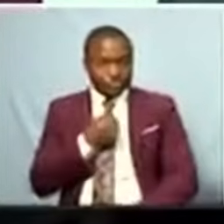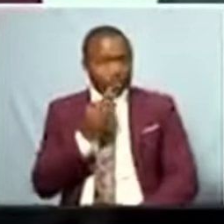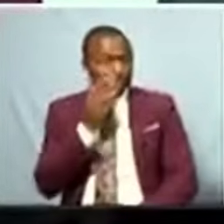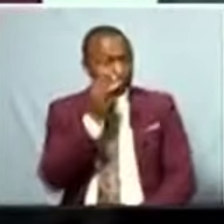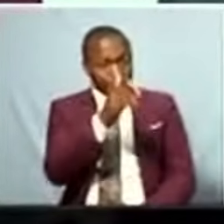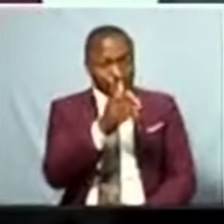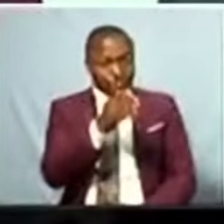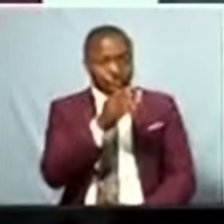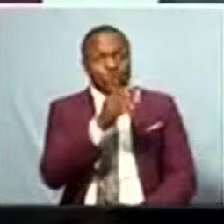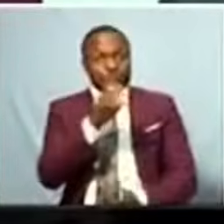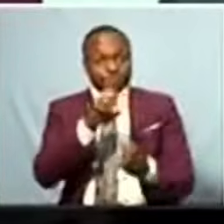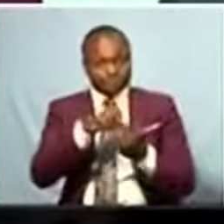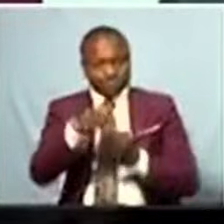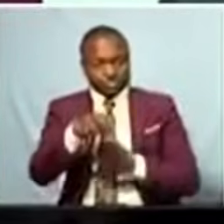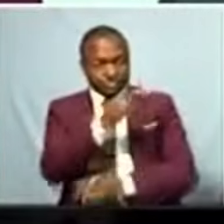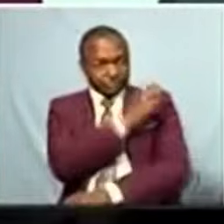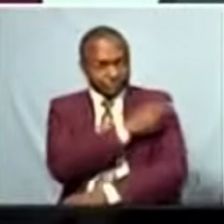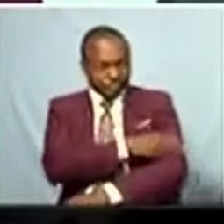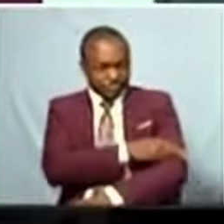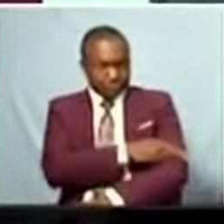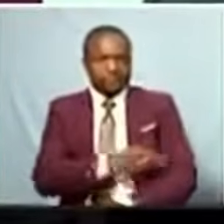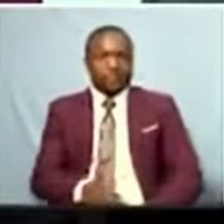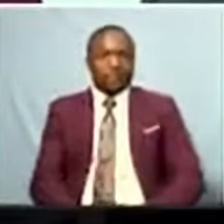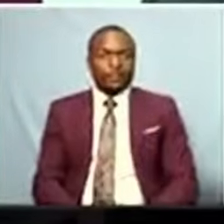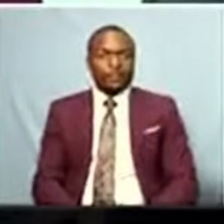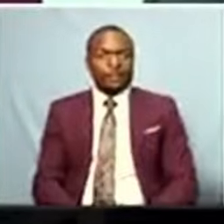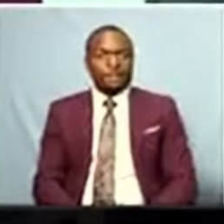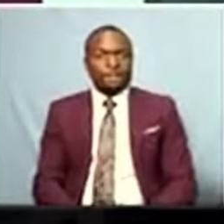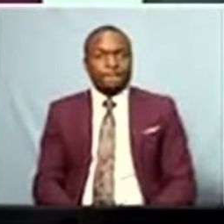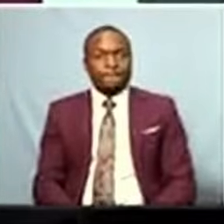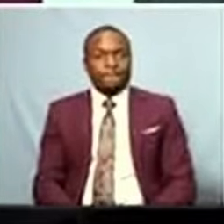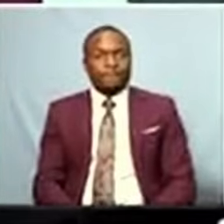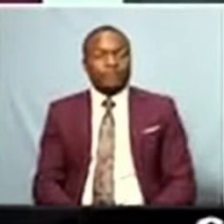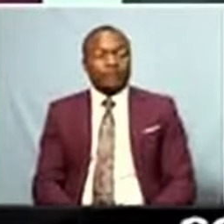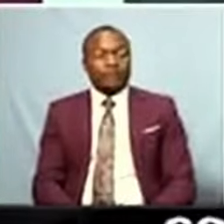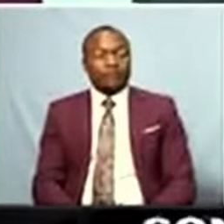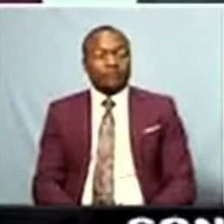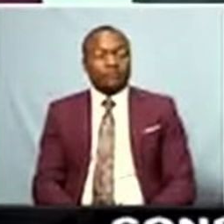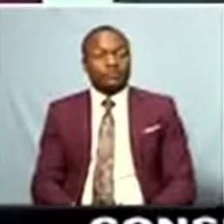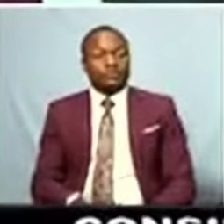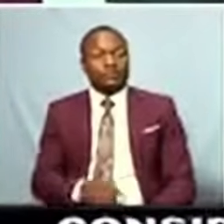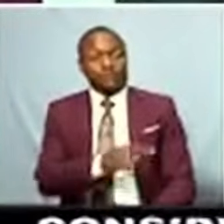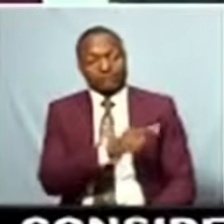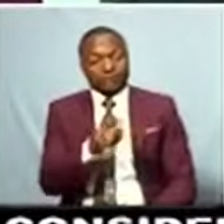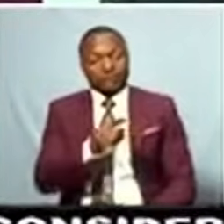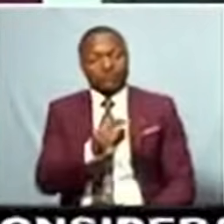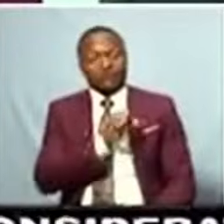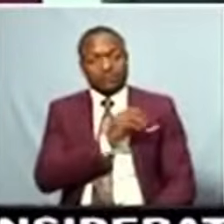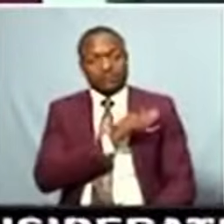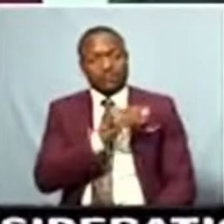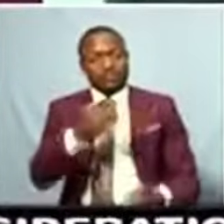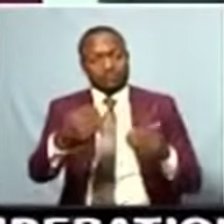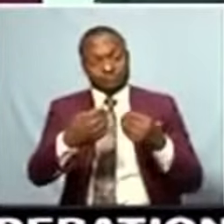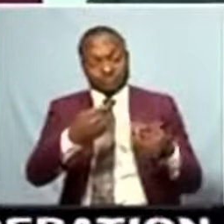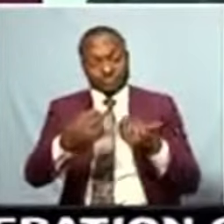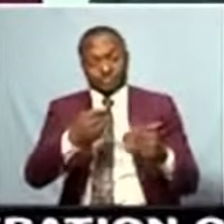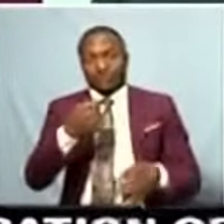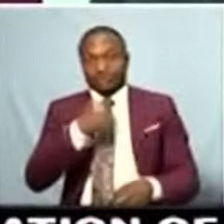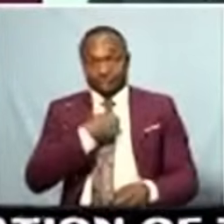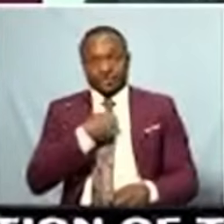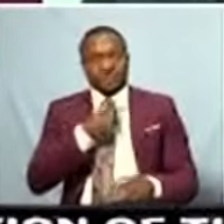Hospital, and I was briefed that this kind of X-ray had stopped